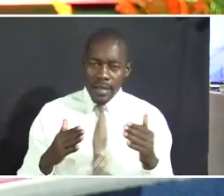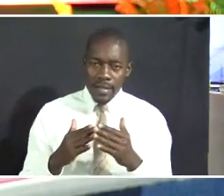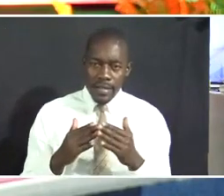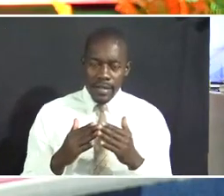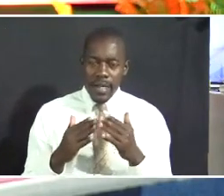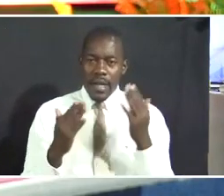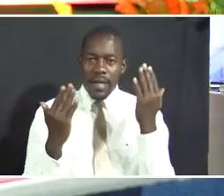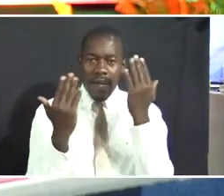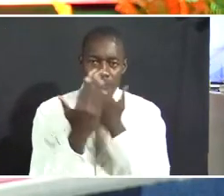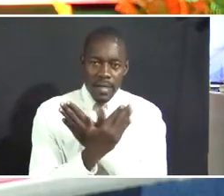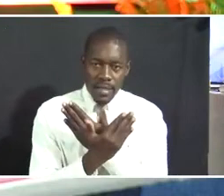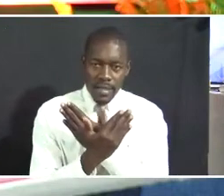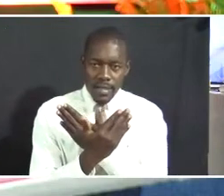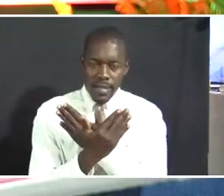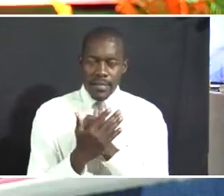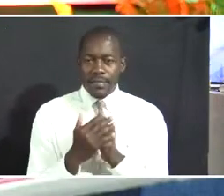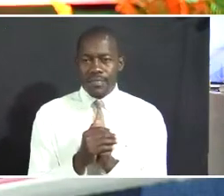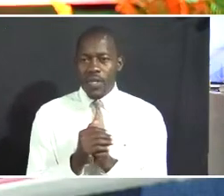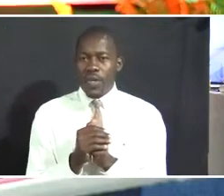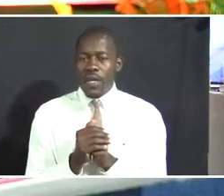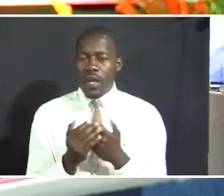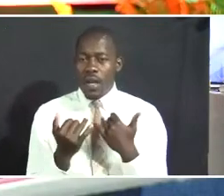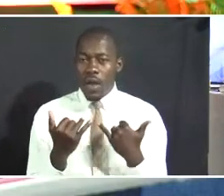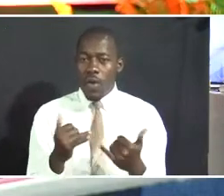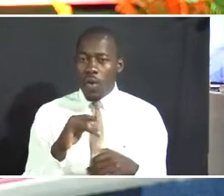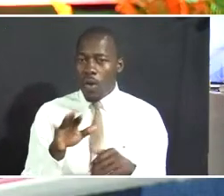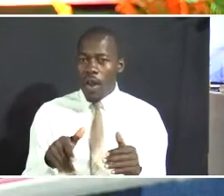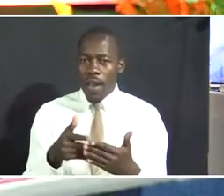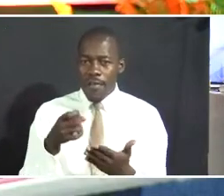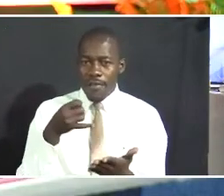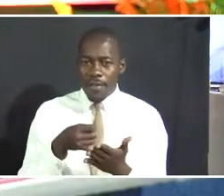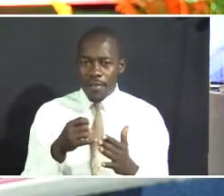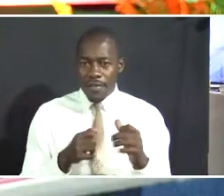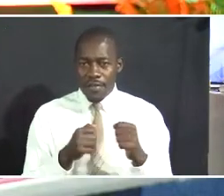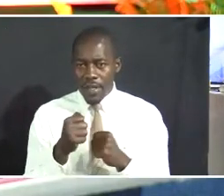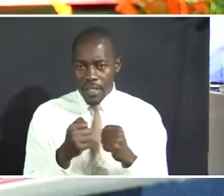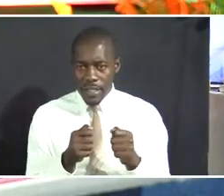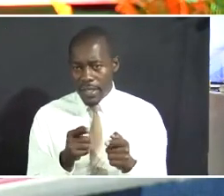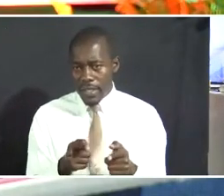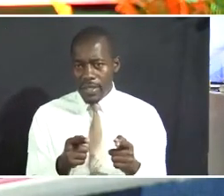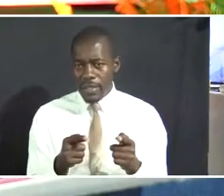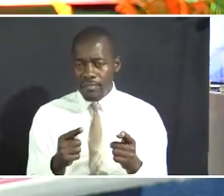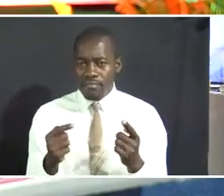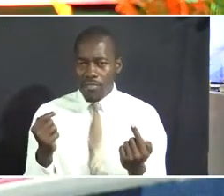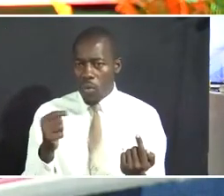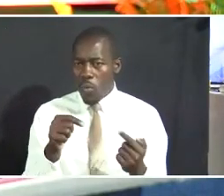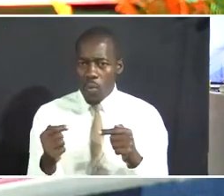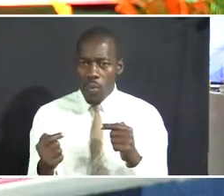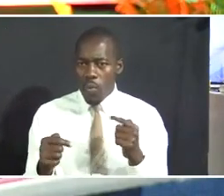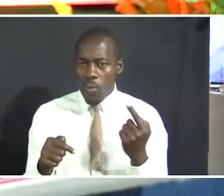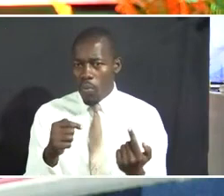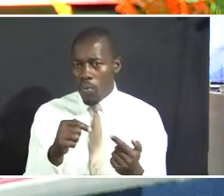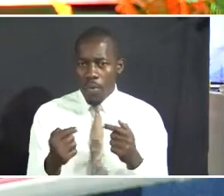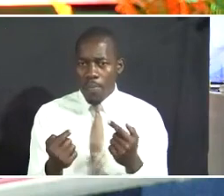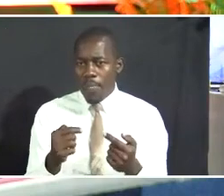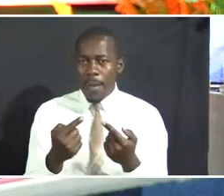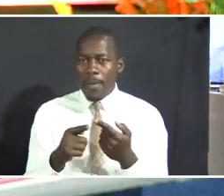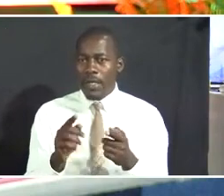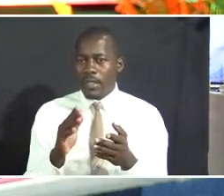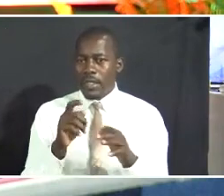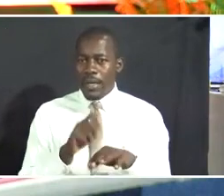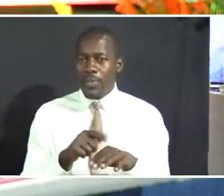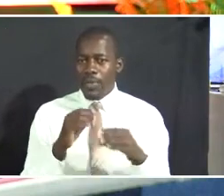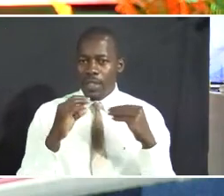war. The devil knows very well that if these children have been taught about Christian principles,